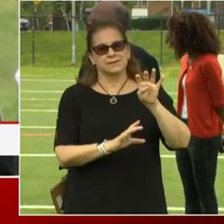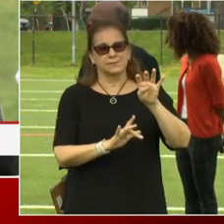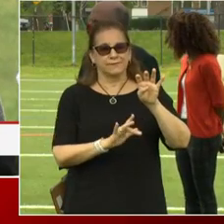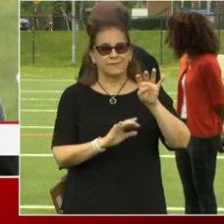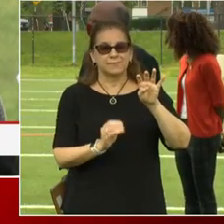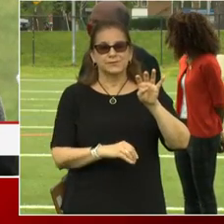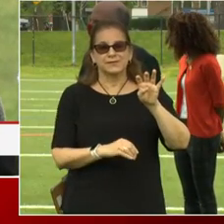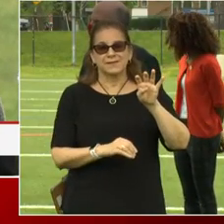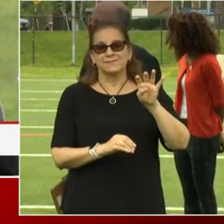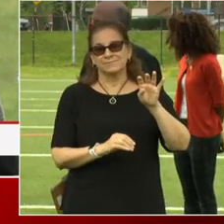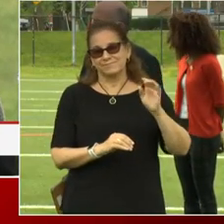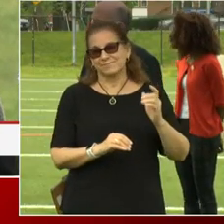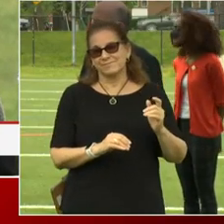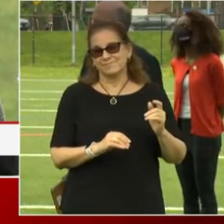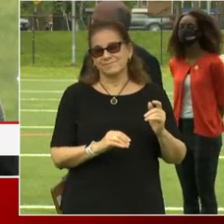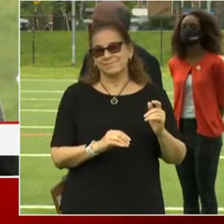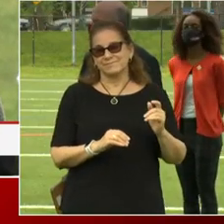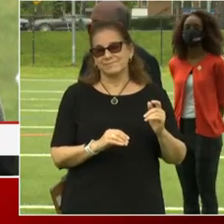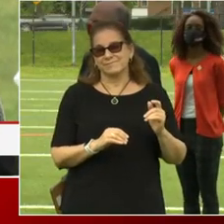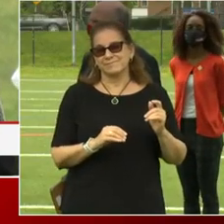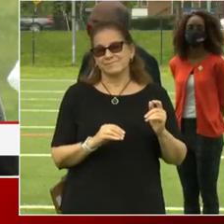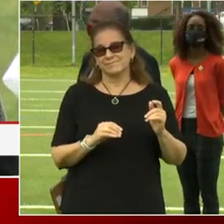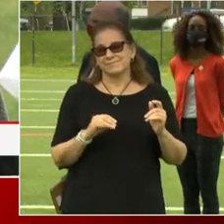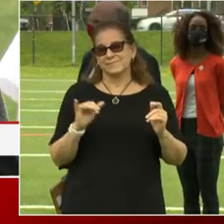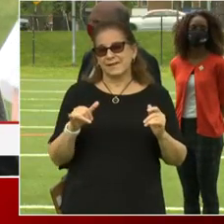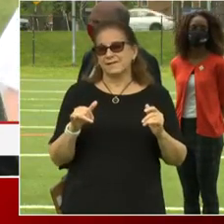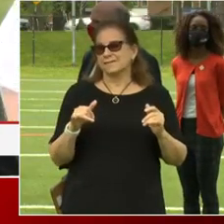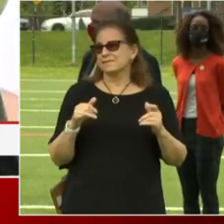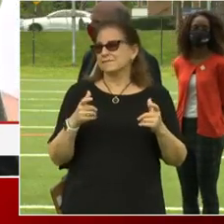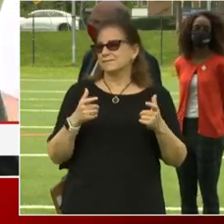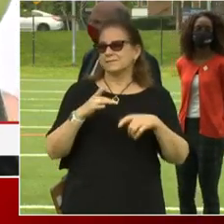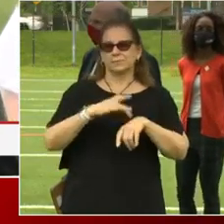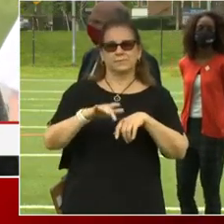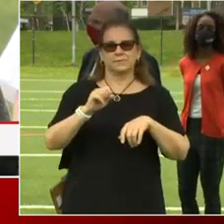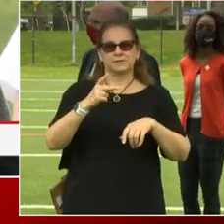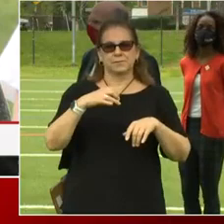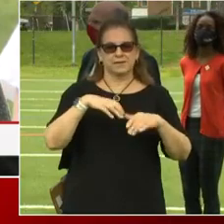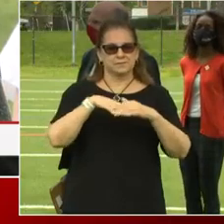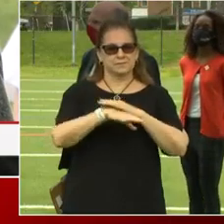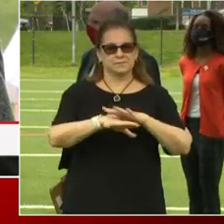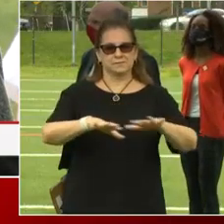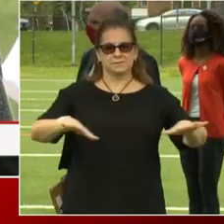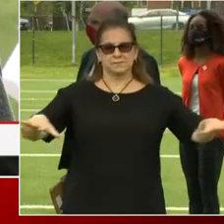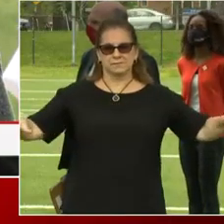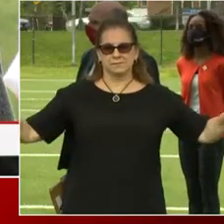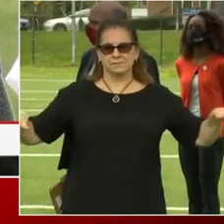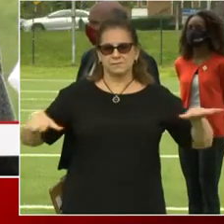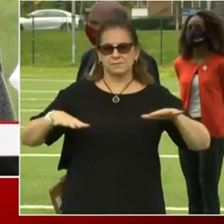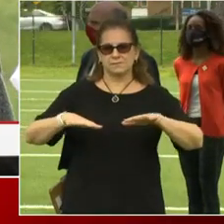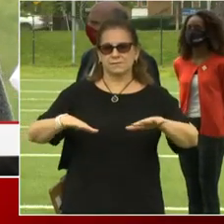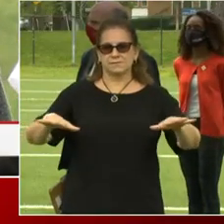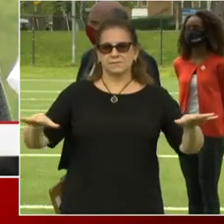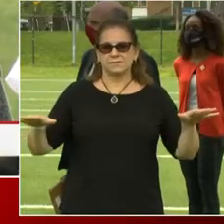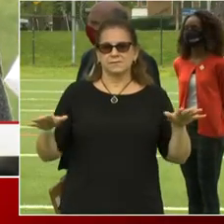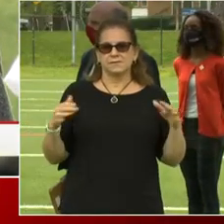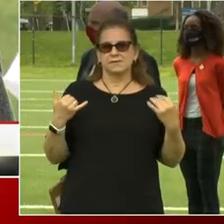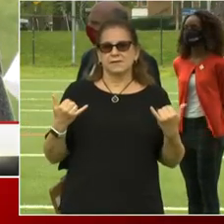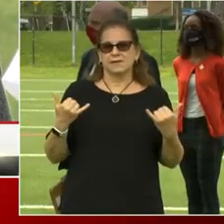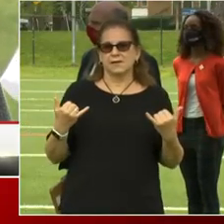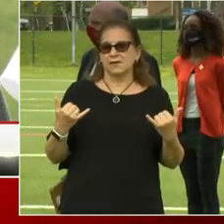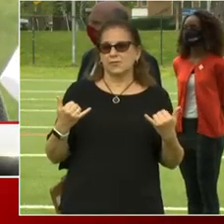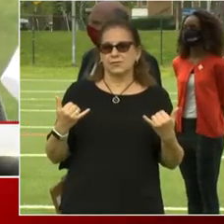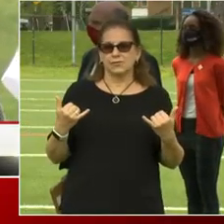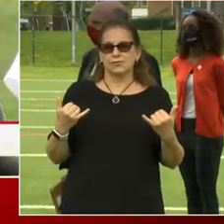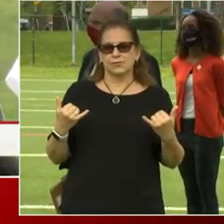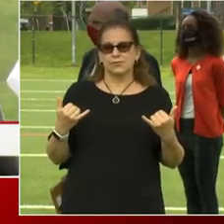any event in those spaces. So actually on May 1st, we turned on those activities